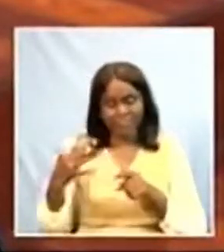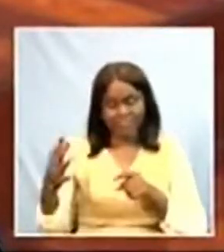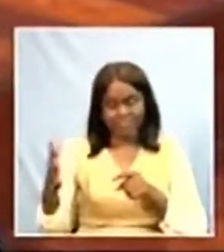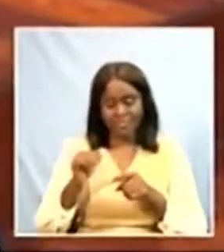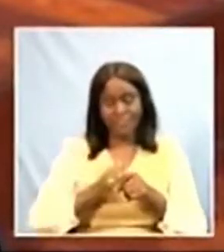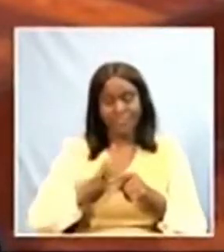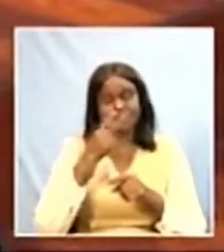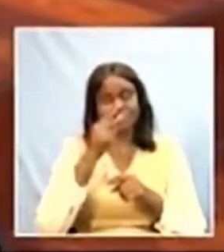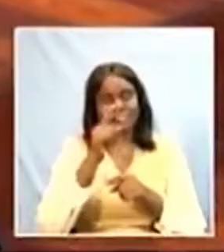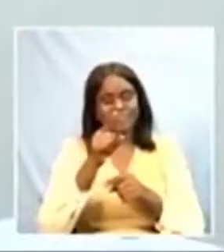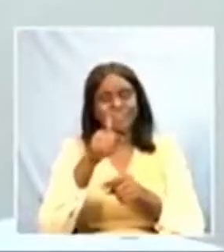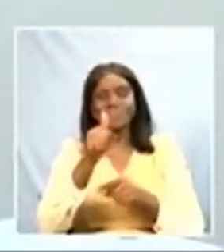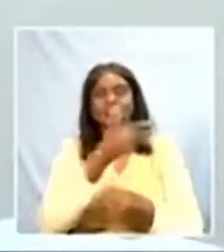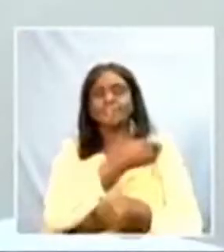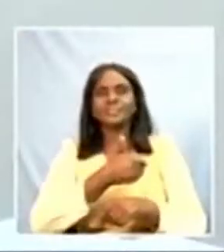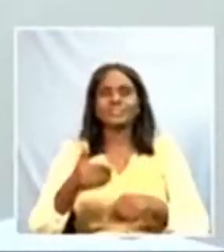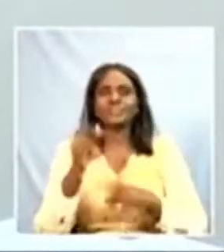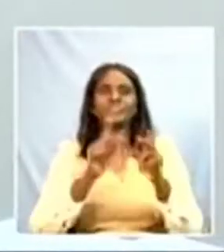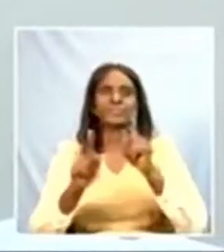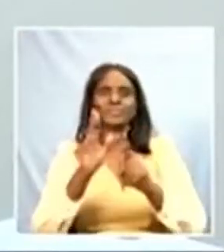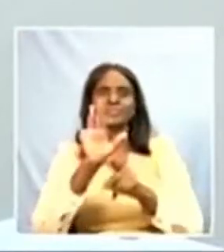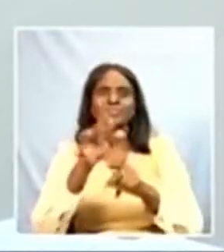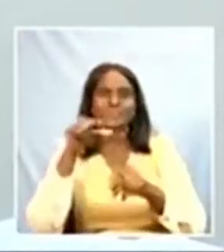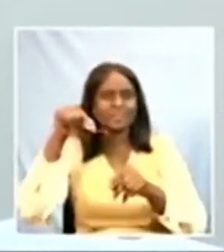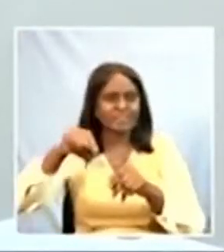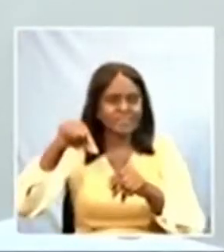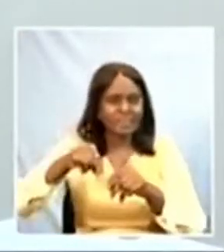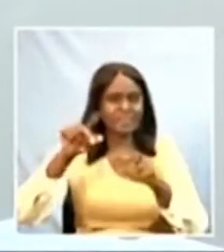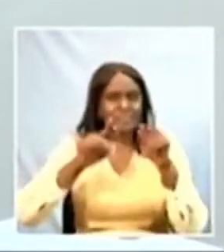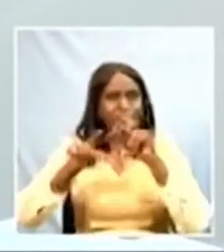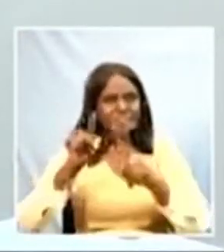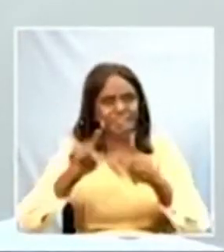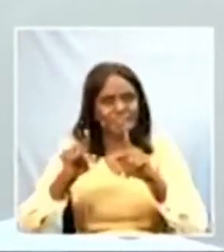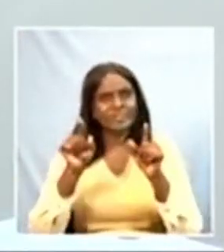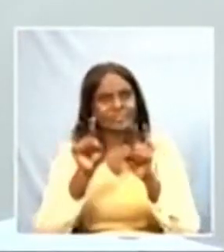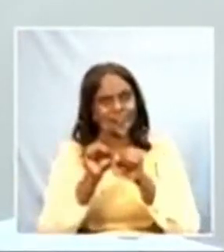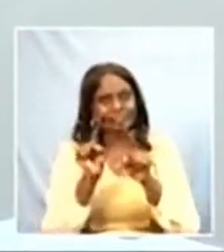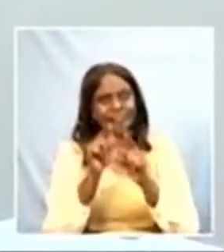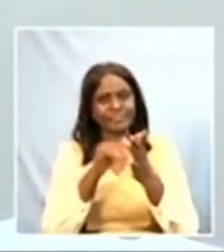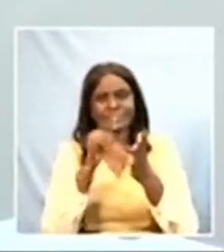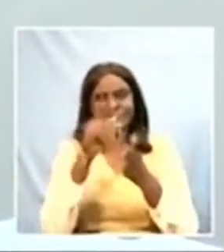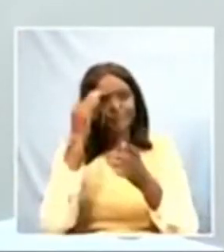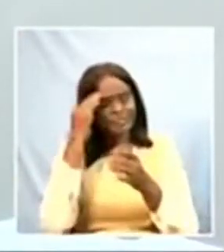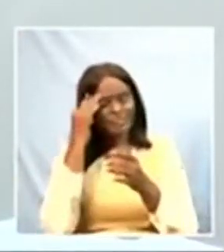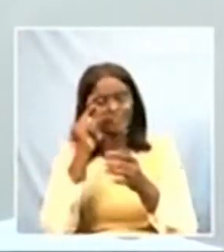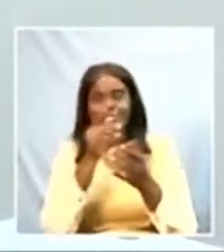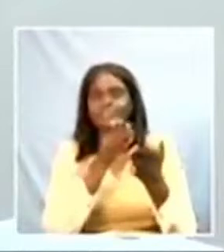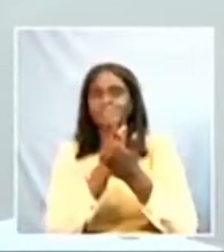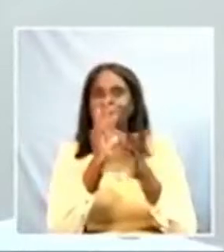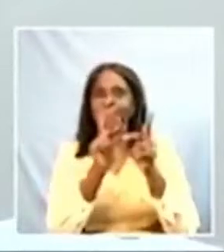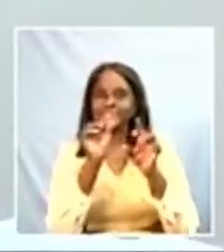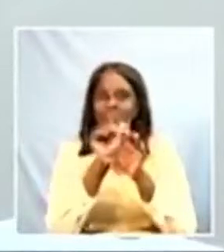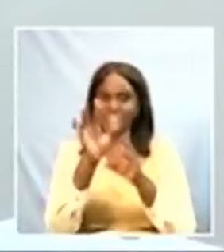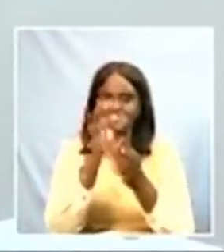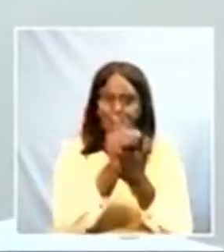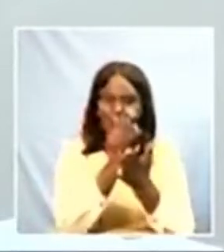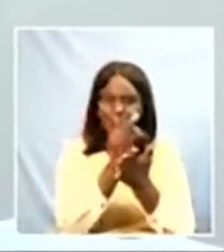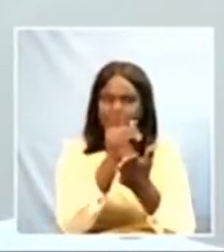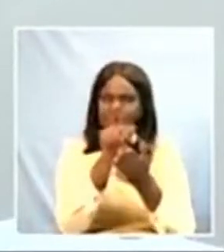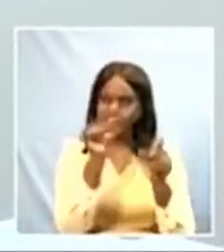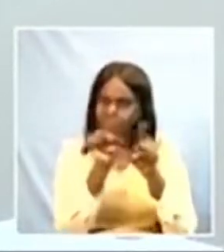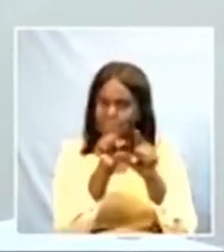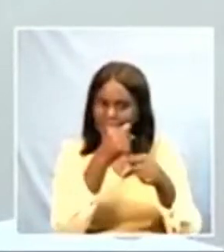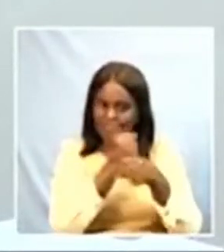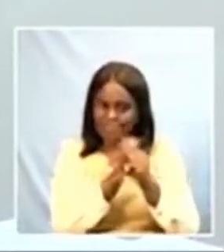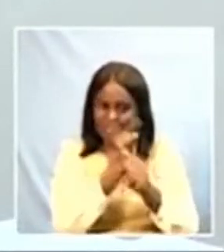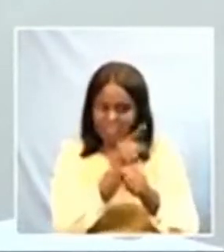we take you that you are serious people, yes, qualified people, and you know you are the right people in those offices. So you